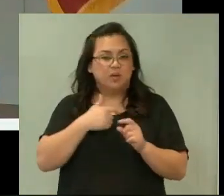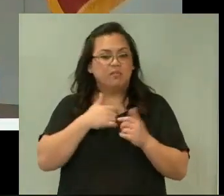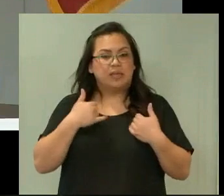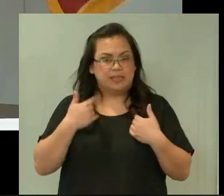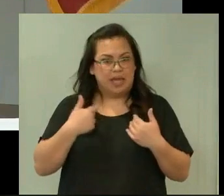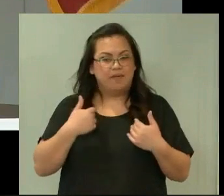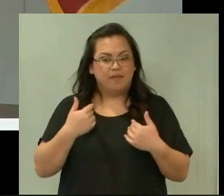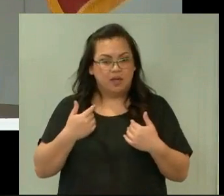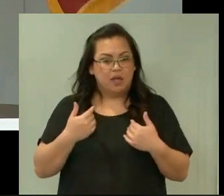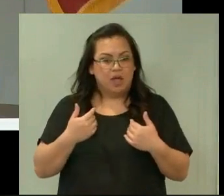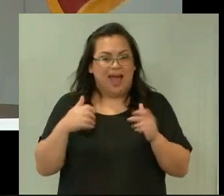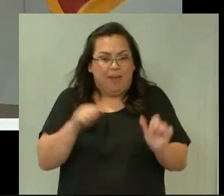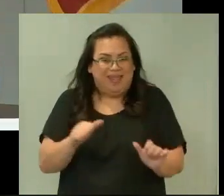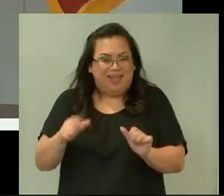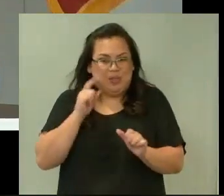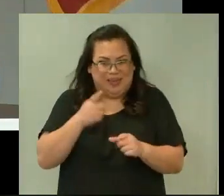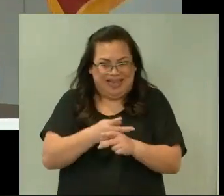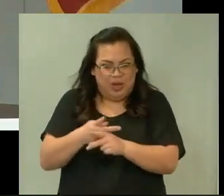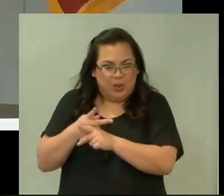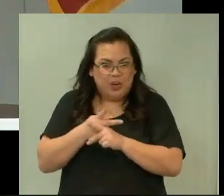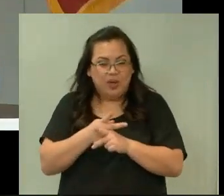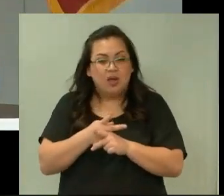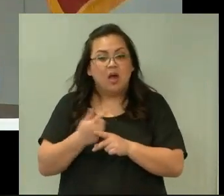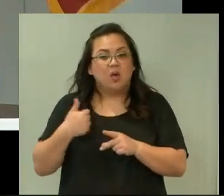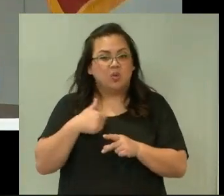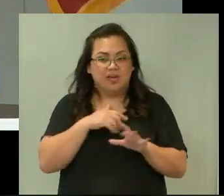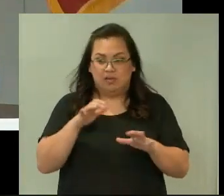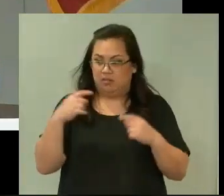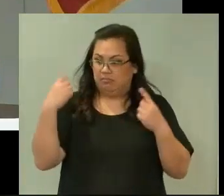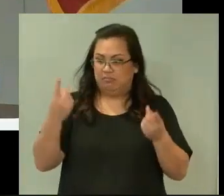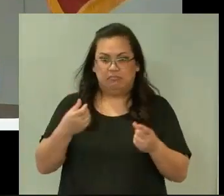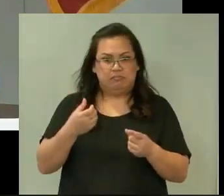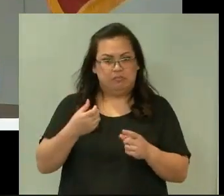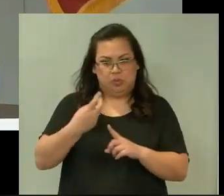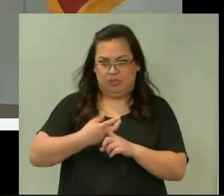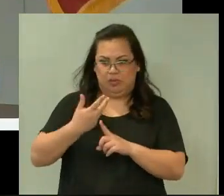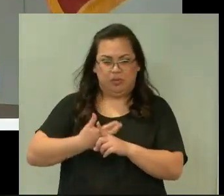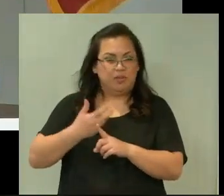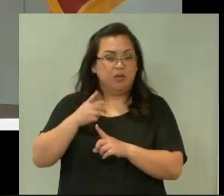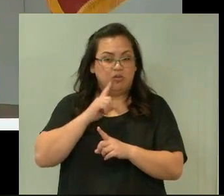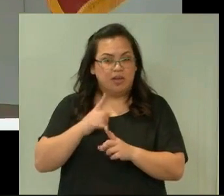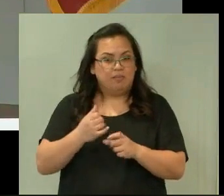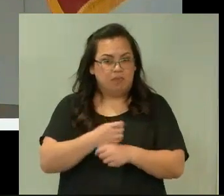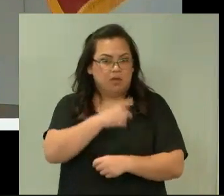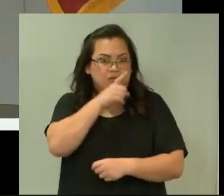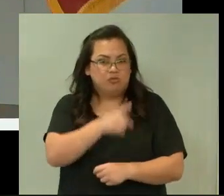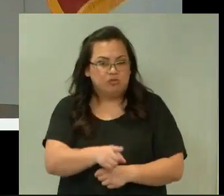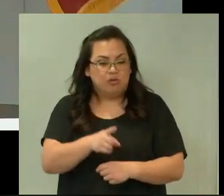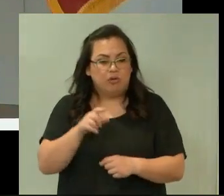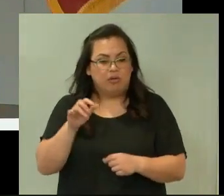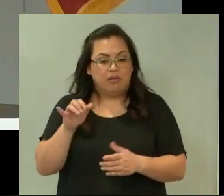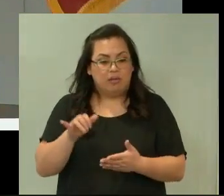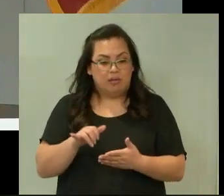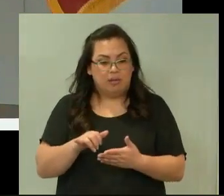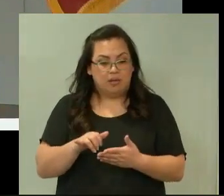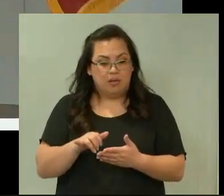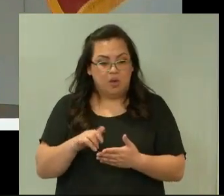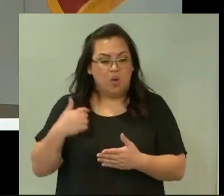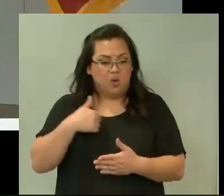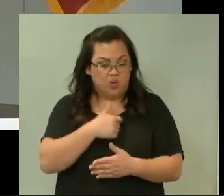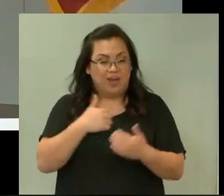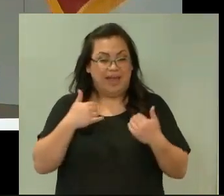in our healthcare system. A lot of what we have done in the last few months has really ensured that we